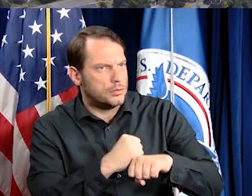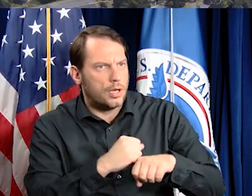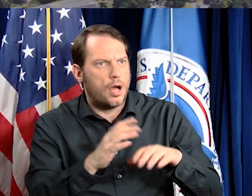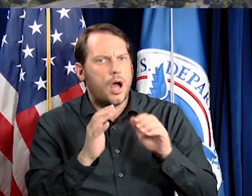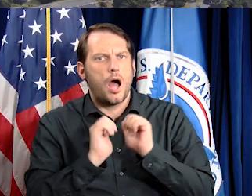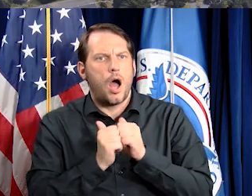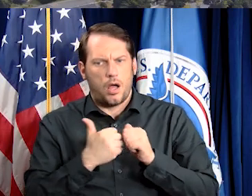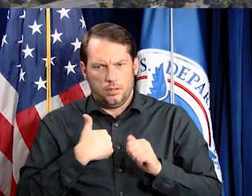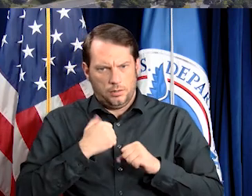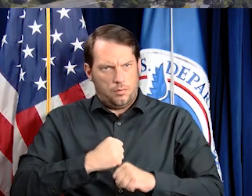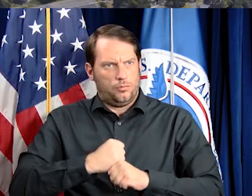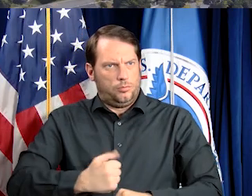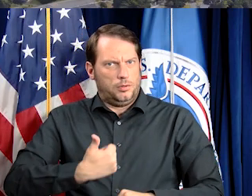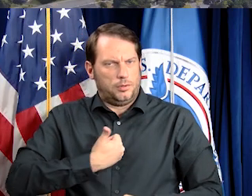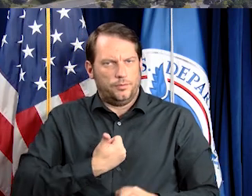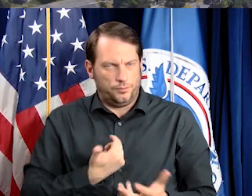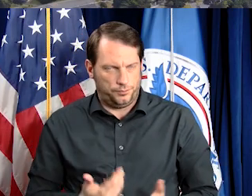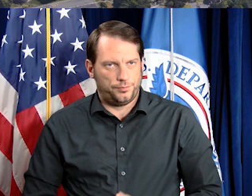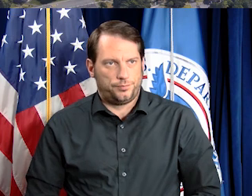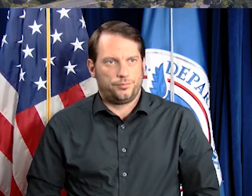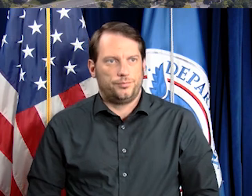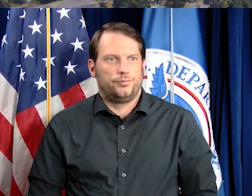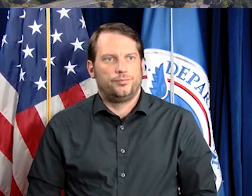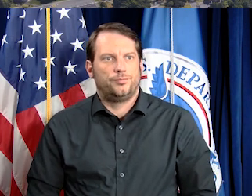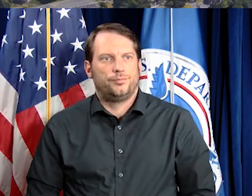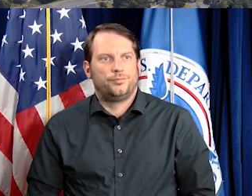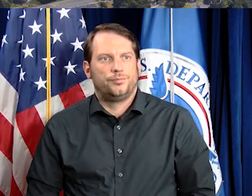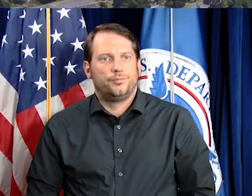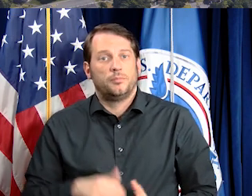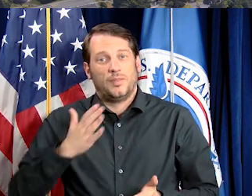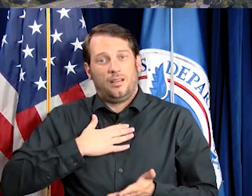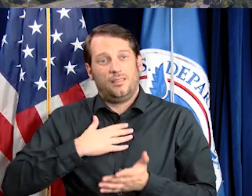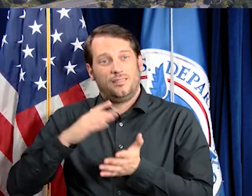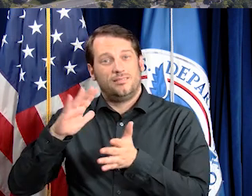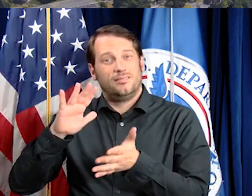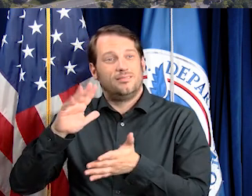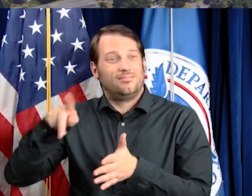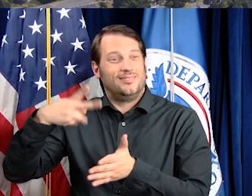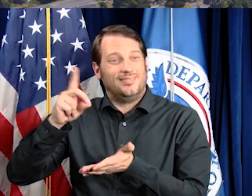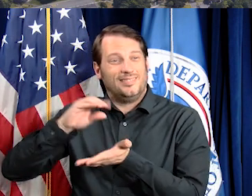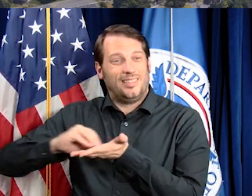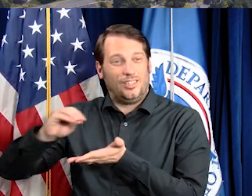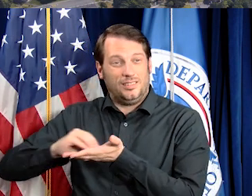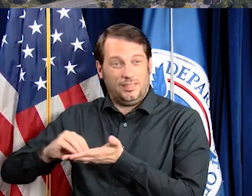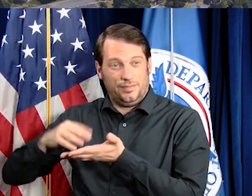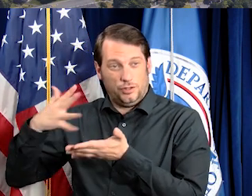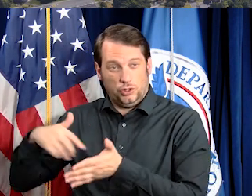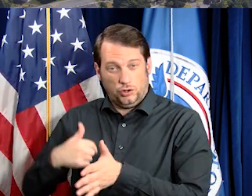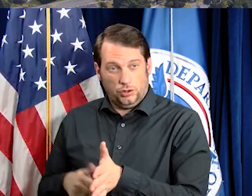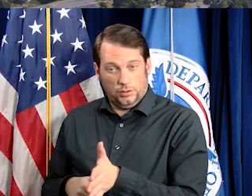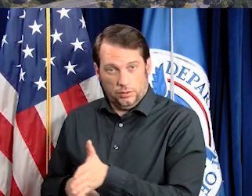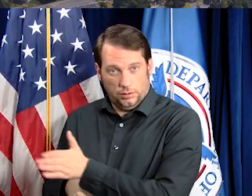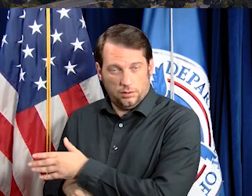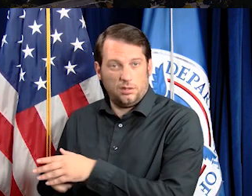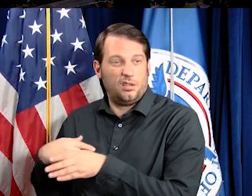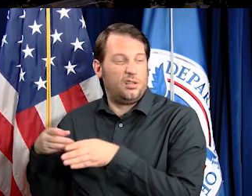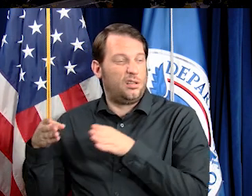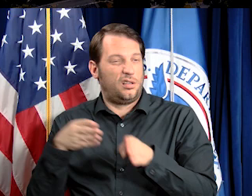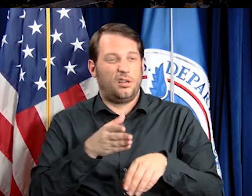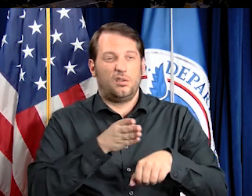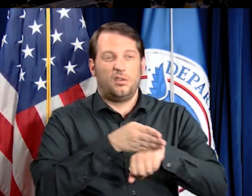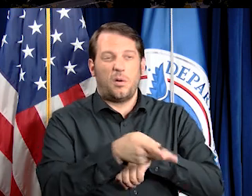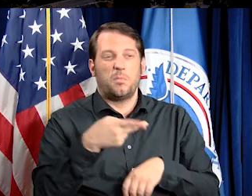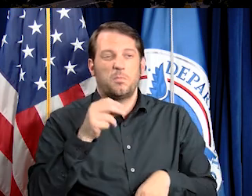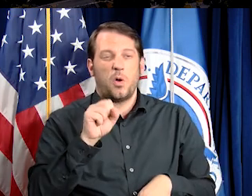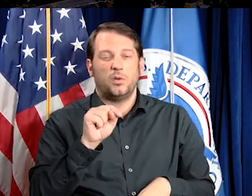finished that dissertation and had the opportunity to start a USGS Mendenhall postdoc fellowship. I first